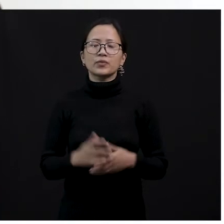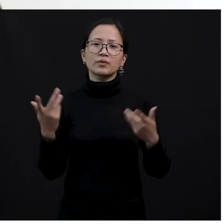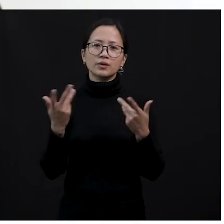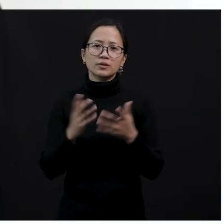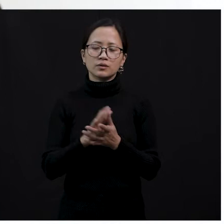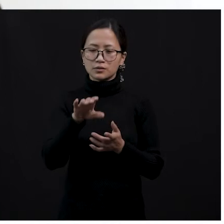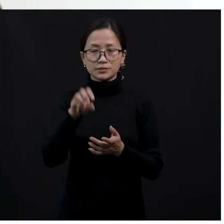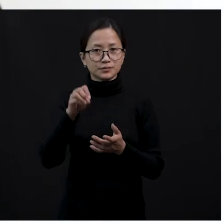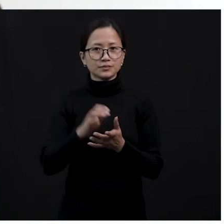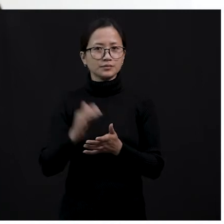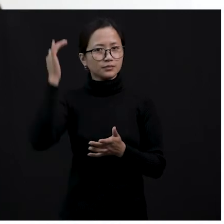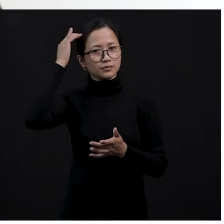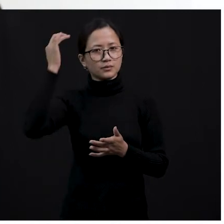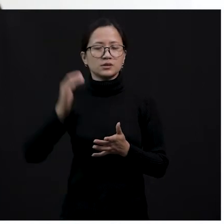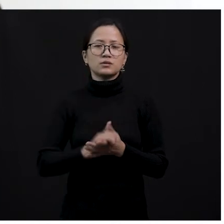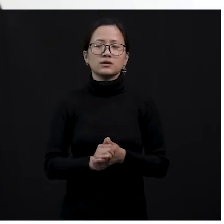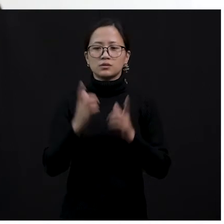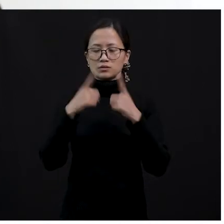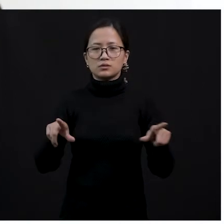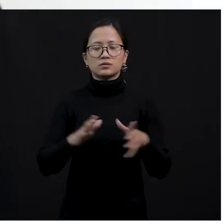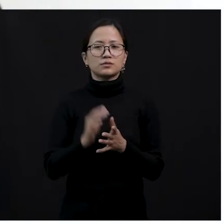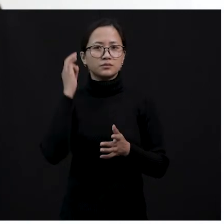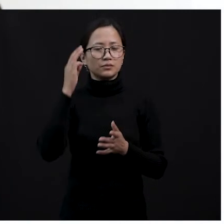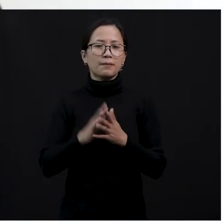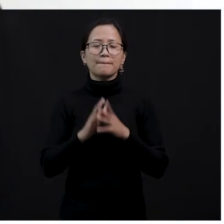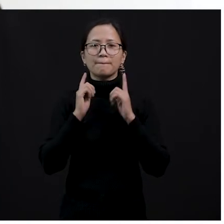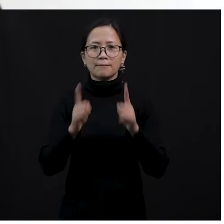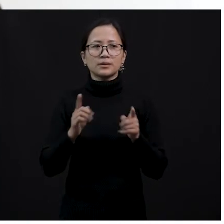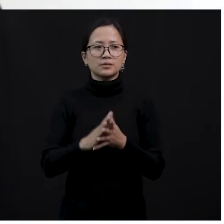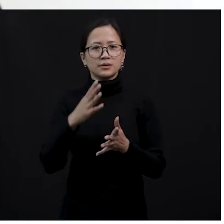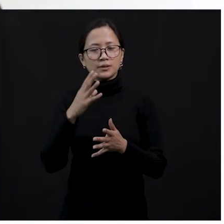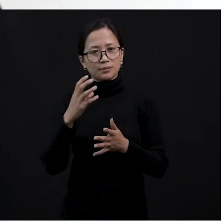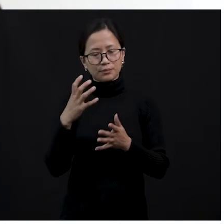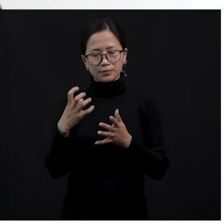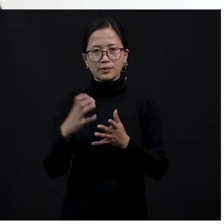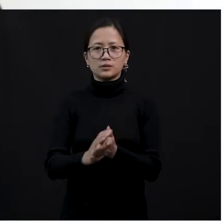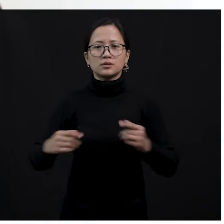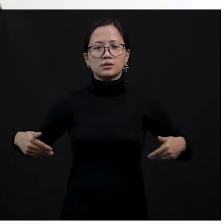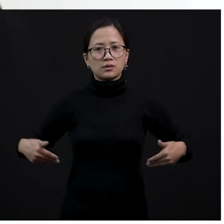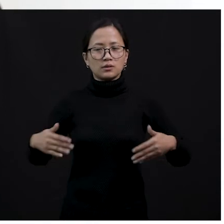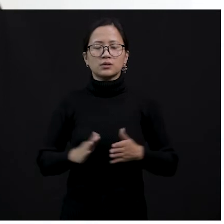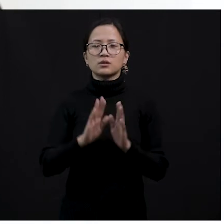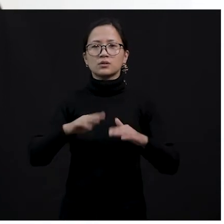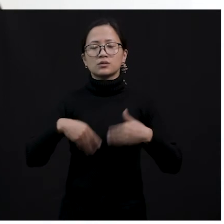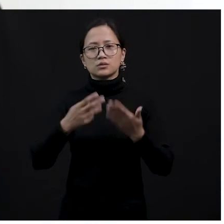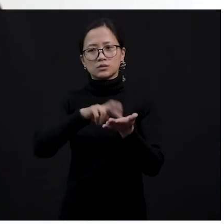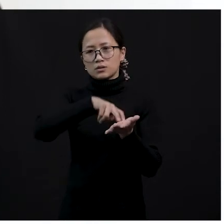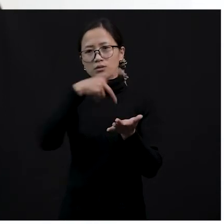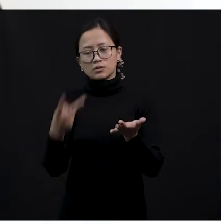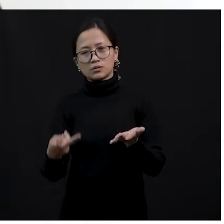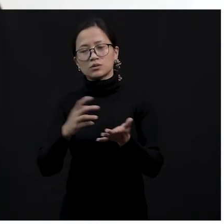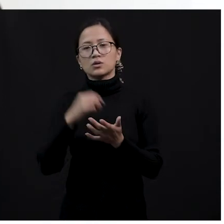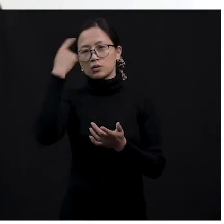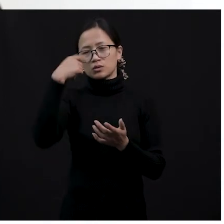Now, it's not the pain in his head about loss of memory, but a pain in the hip. He got into an accident. Remember, he